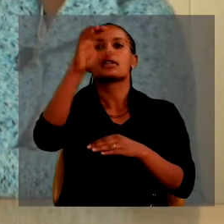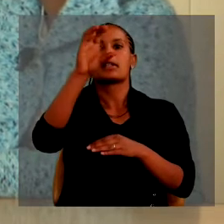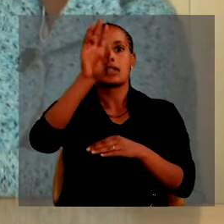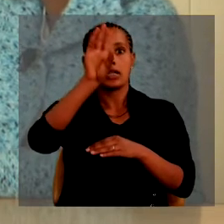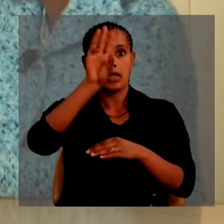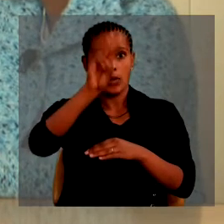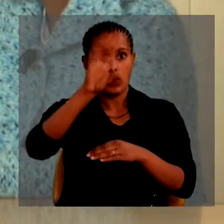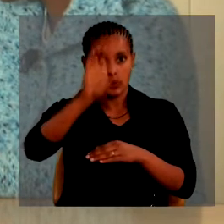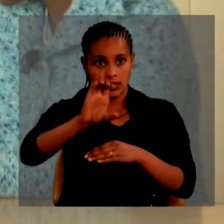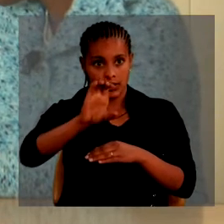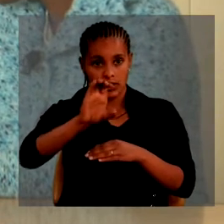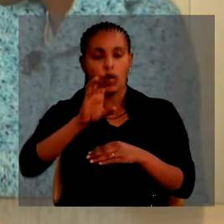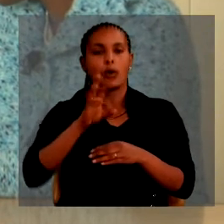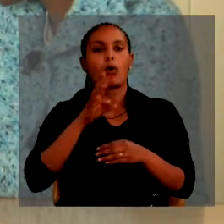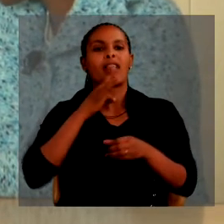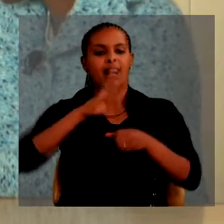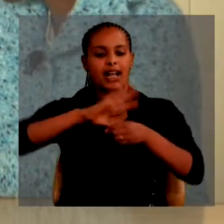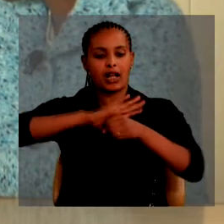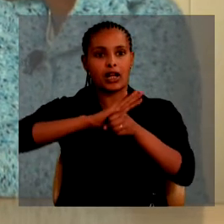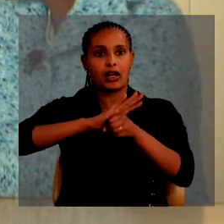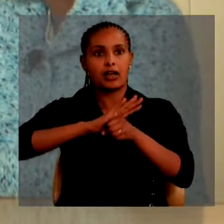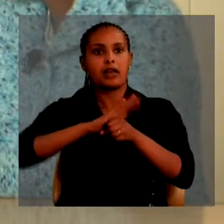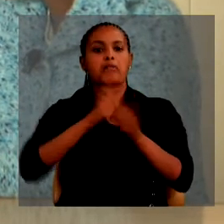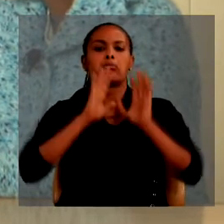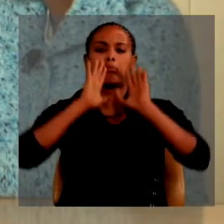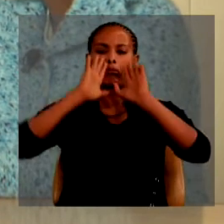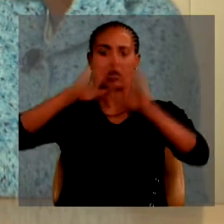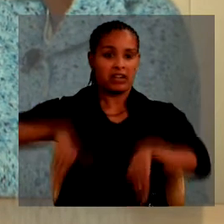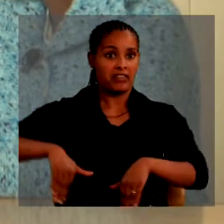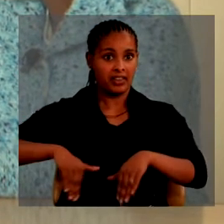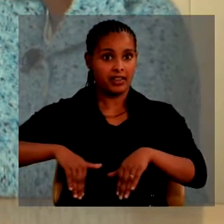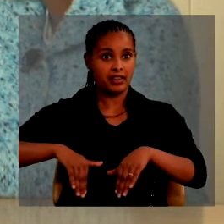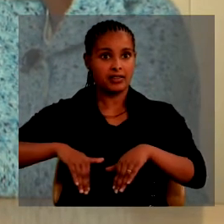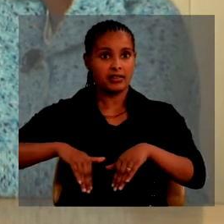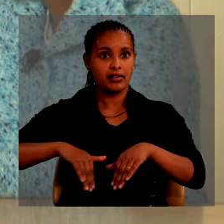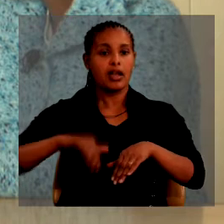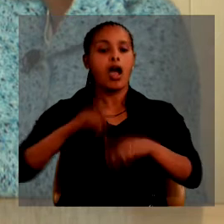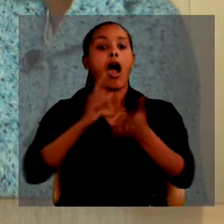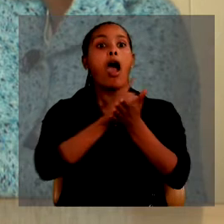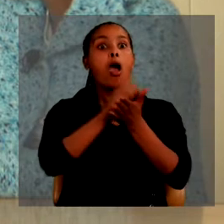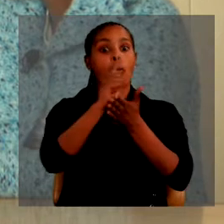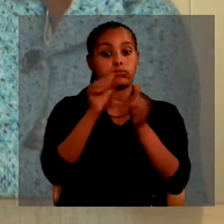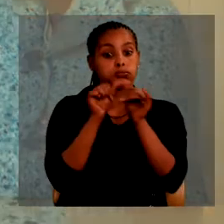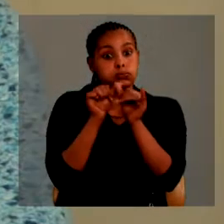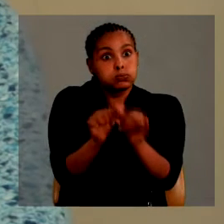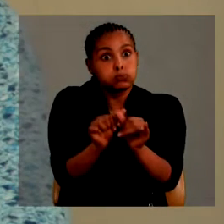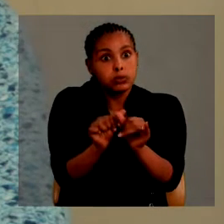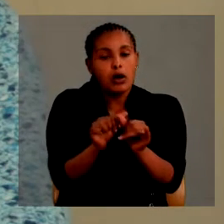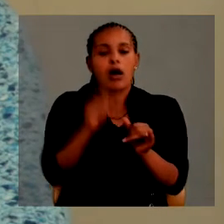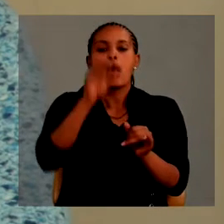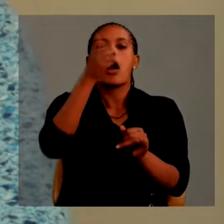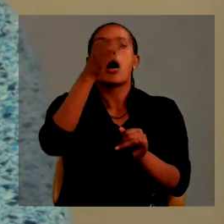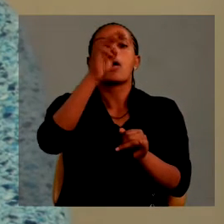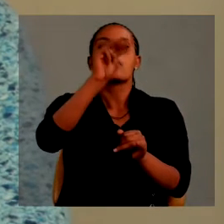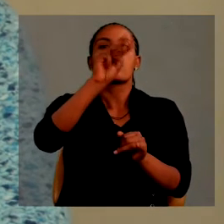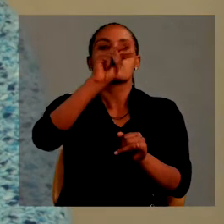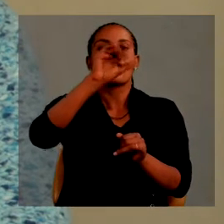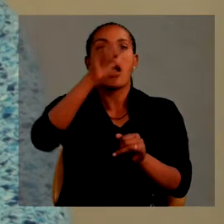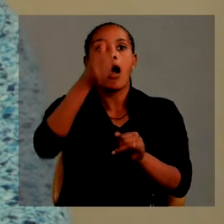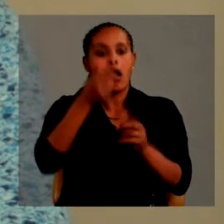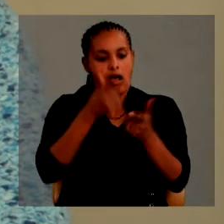water closet. If you leave it like that for a week, ammonia will keep